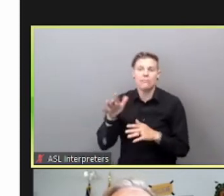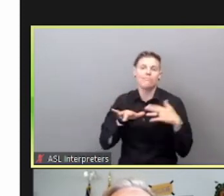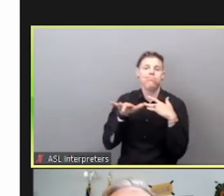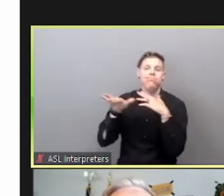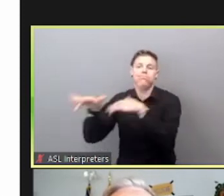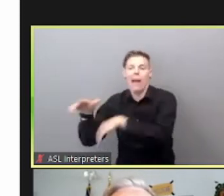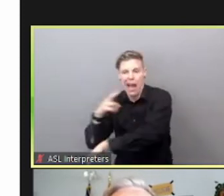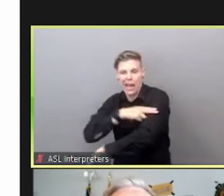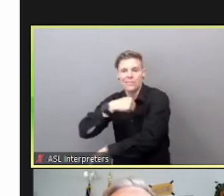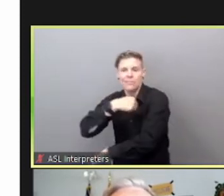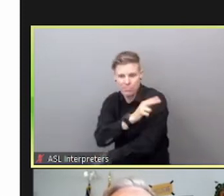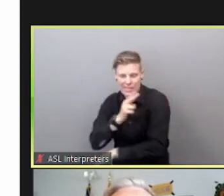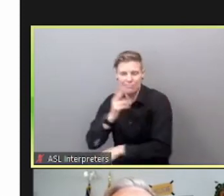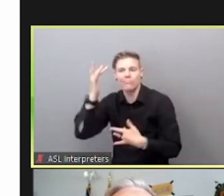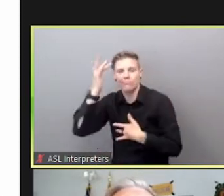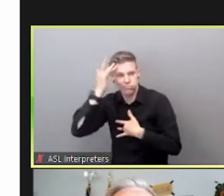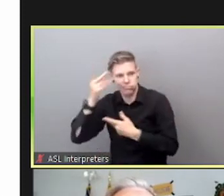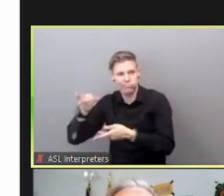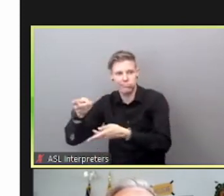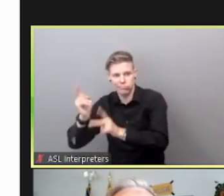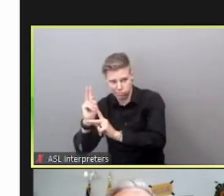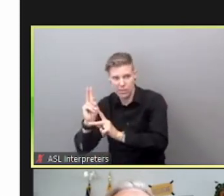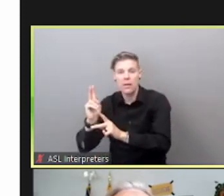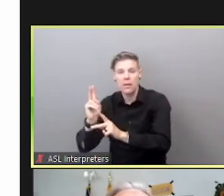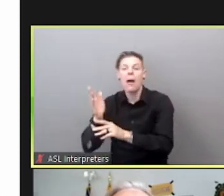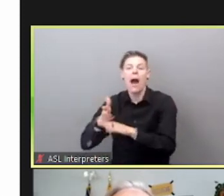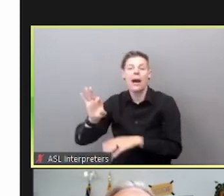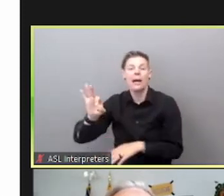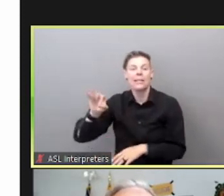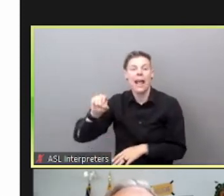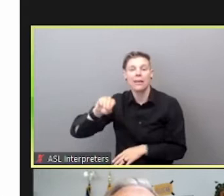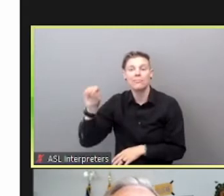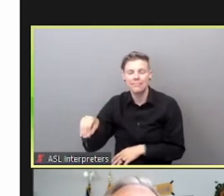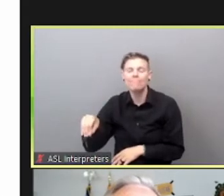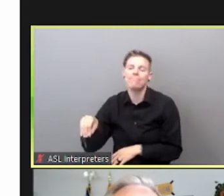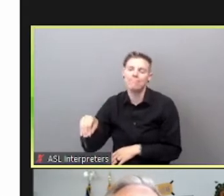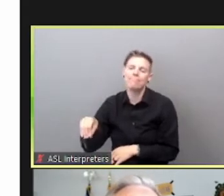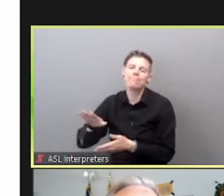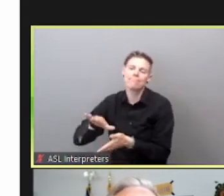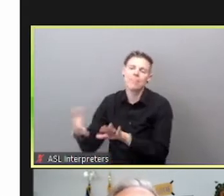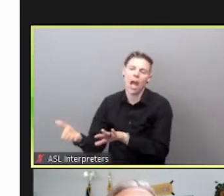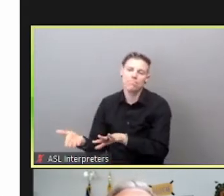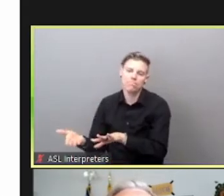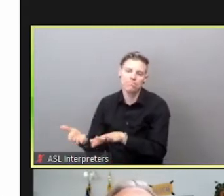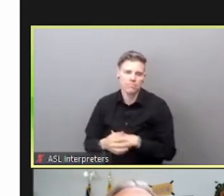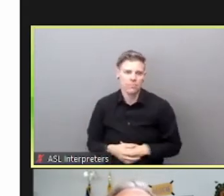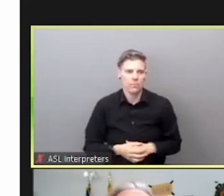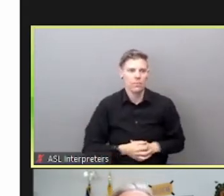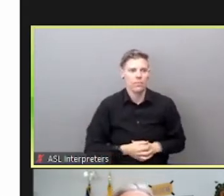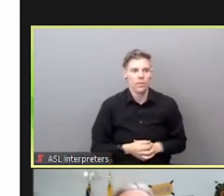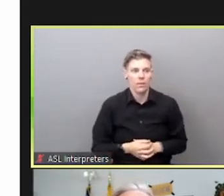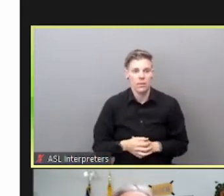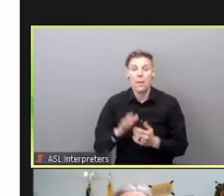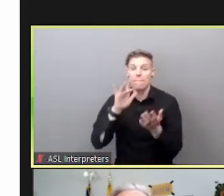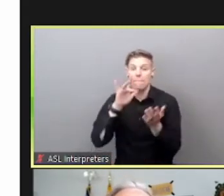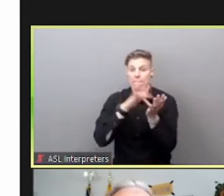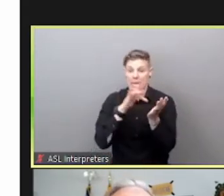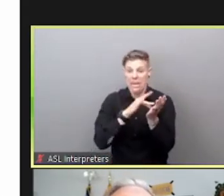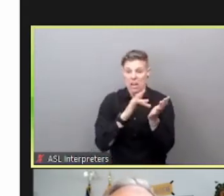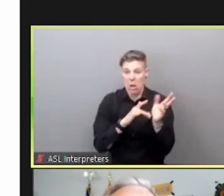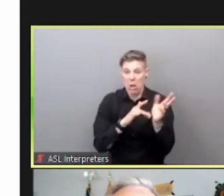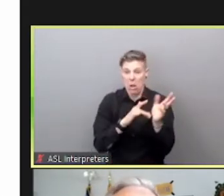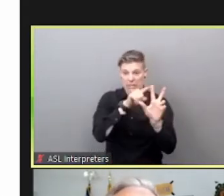of our deaths are occurring in unvaccinated people. And that middle orange segment of the graph is